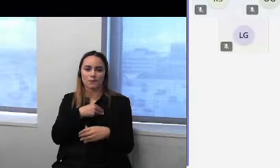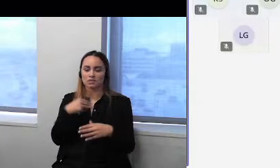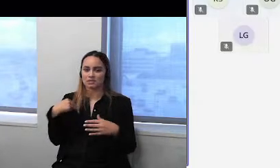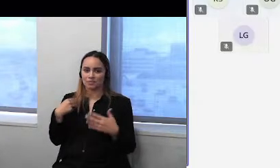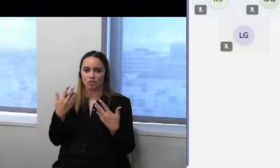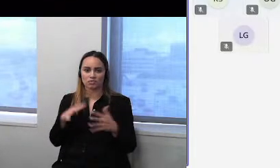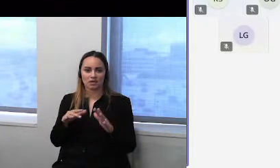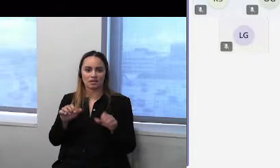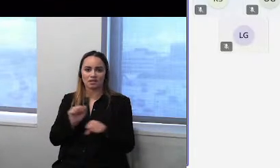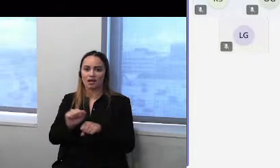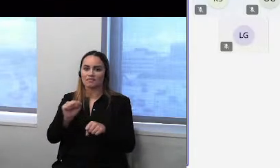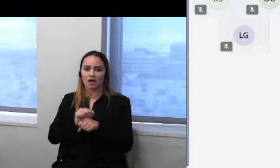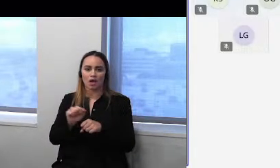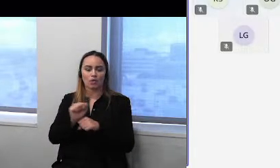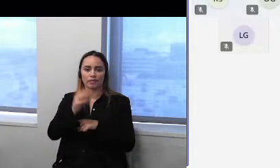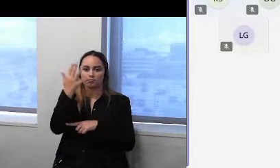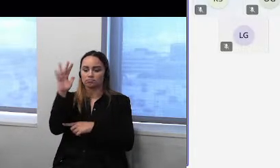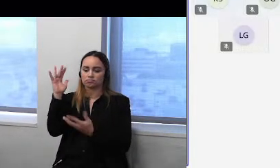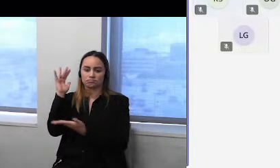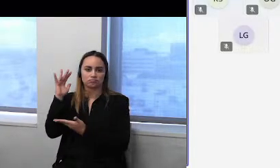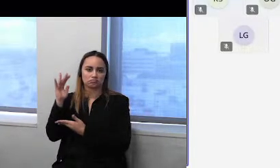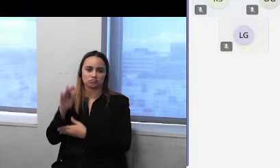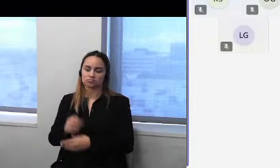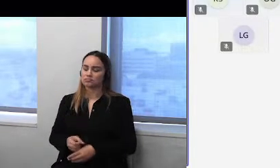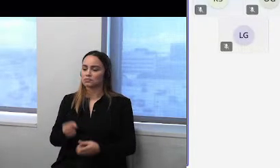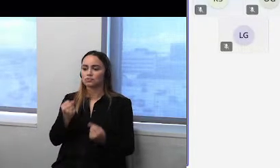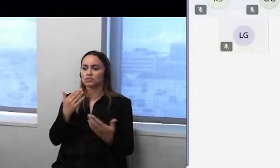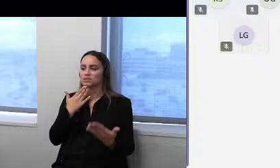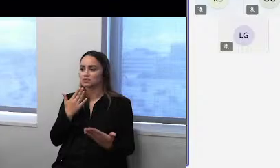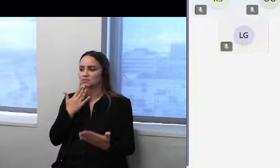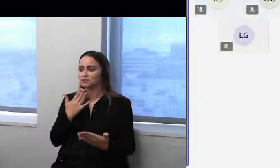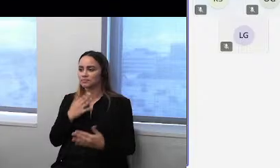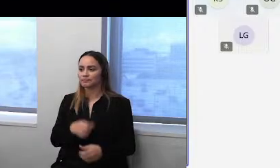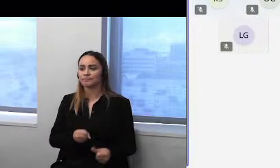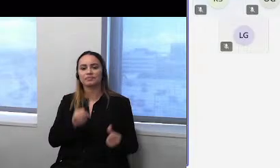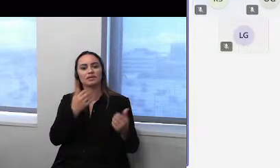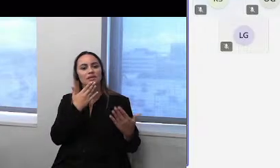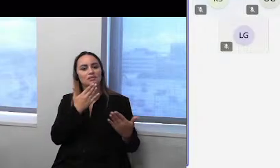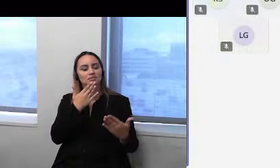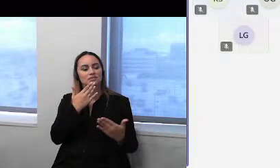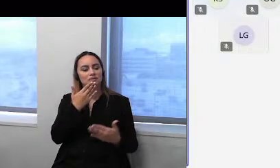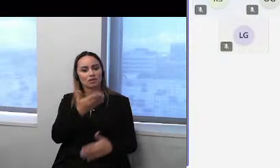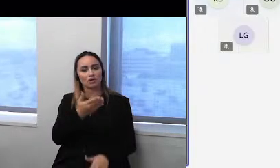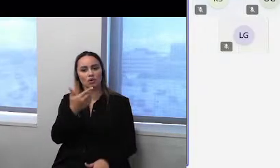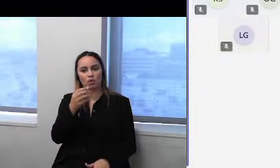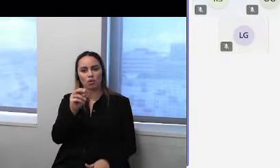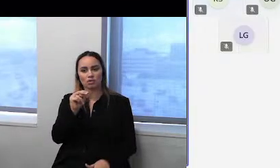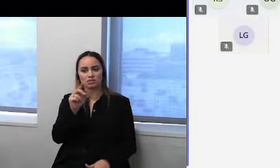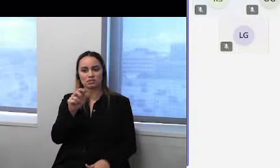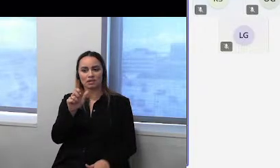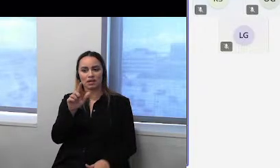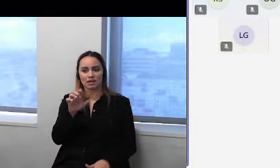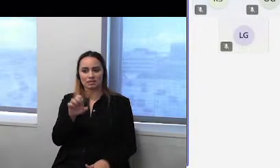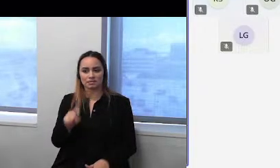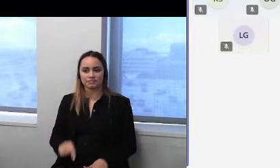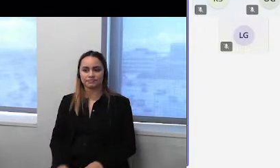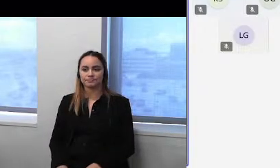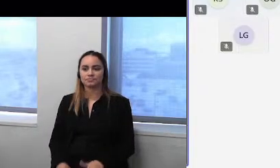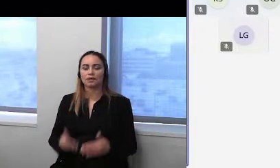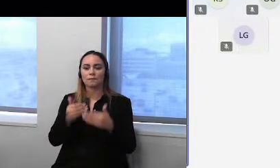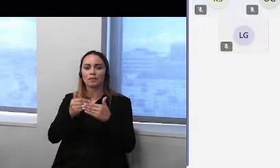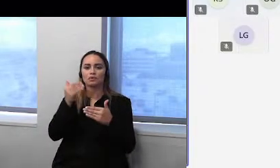work. Thank you very much. Thank you, Mr. Gonzalez. Very helpful. Next on my list